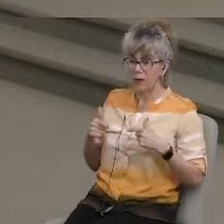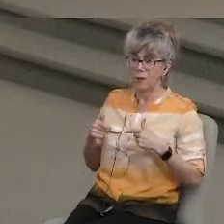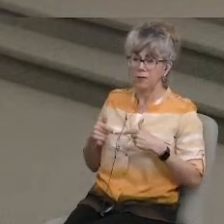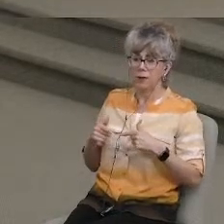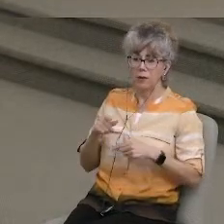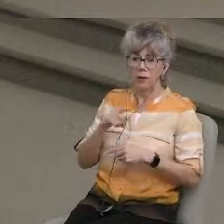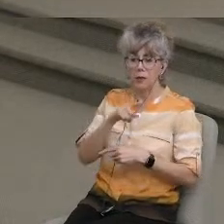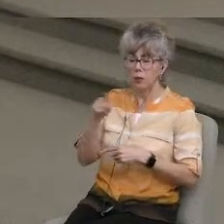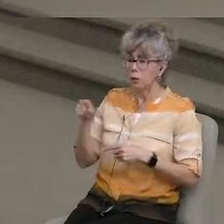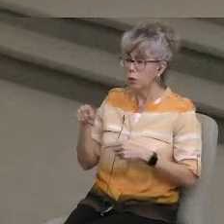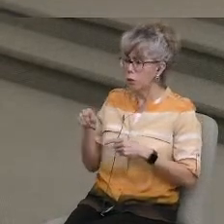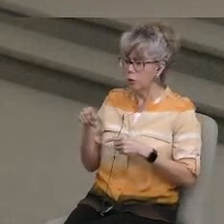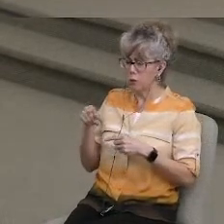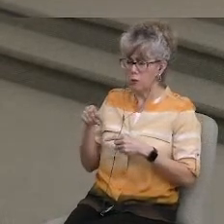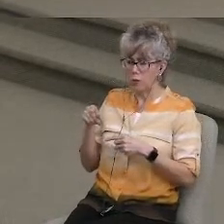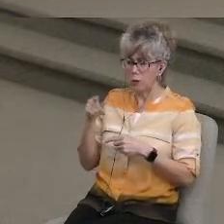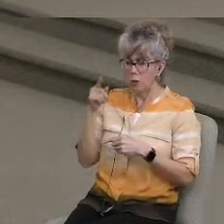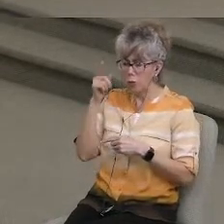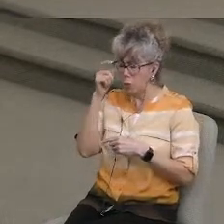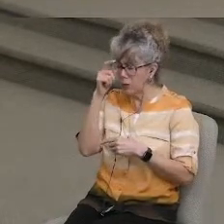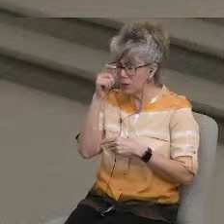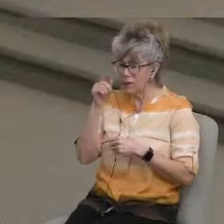that you're wondering how you're going to get rid of.